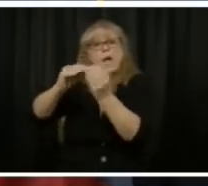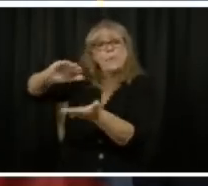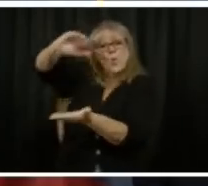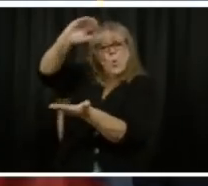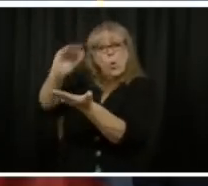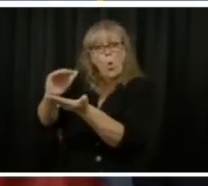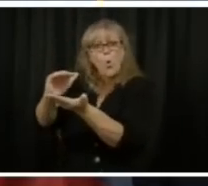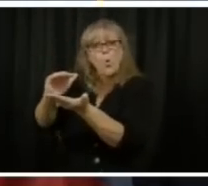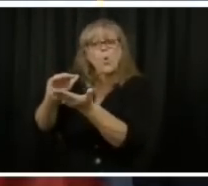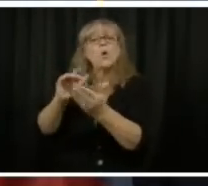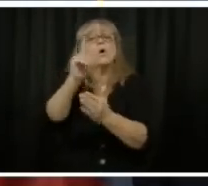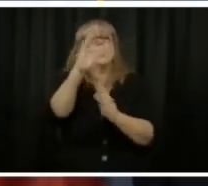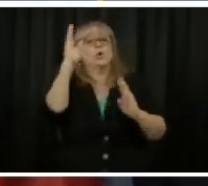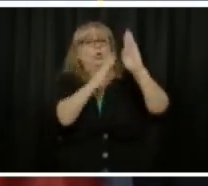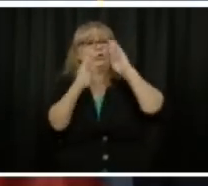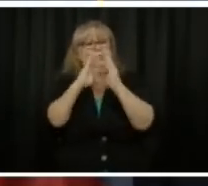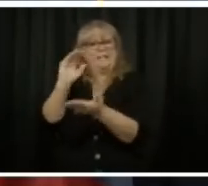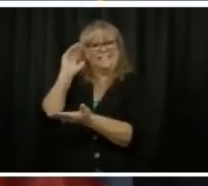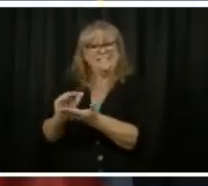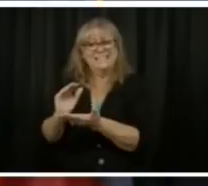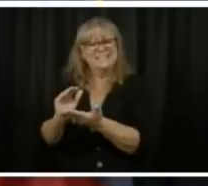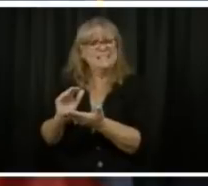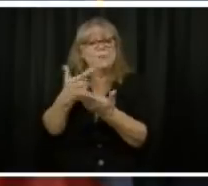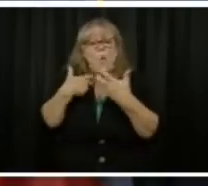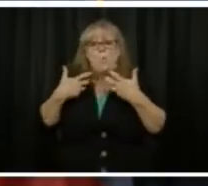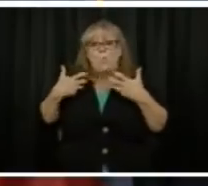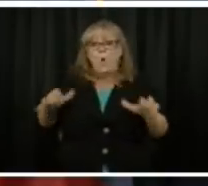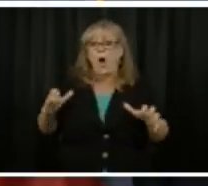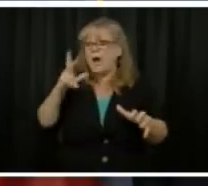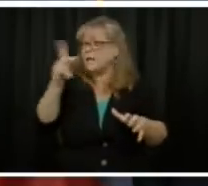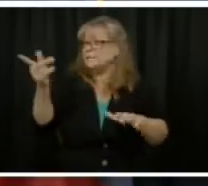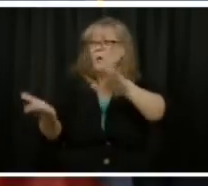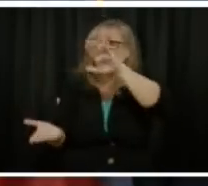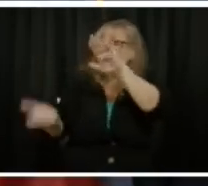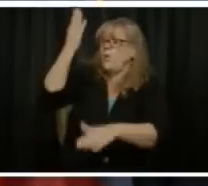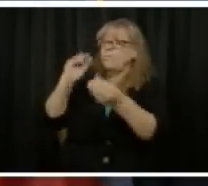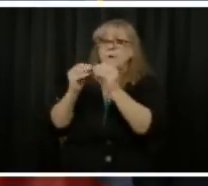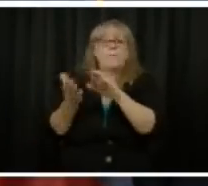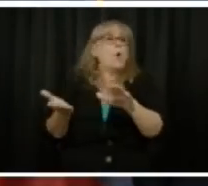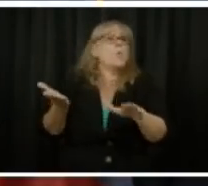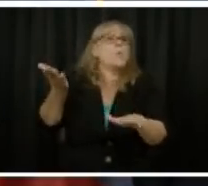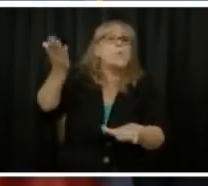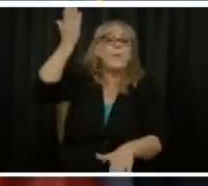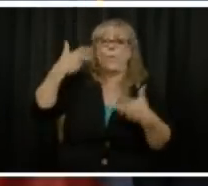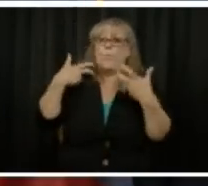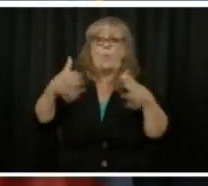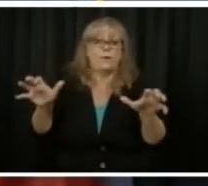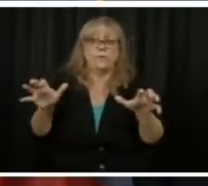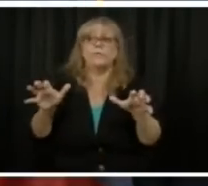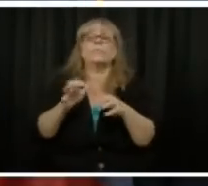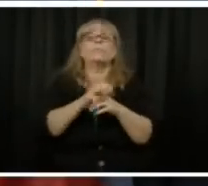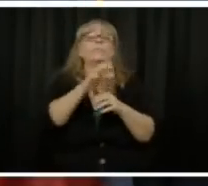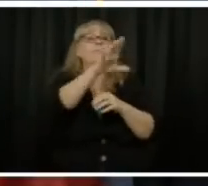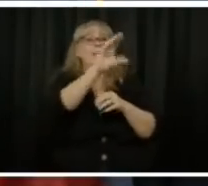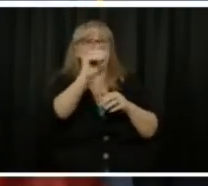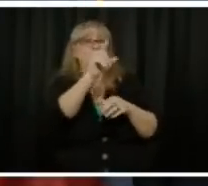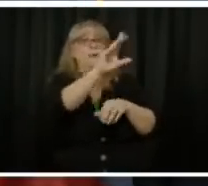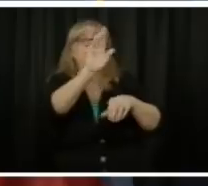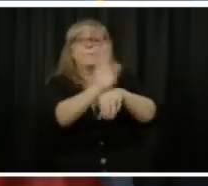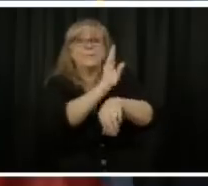about some of the things that are affecting the higher virus areas like bar closings or some of the other steps that have to be taken.